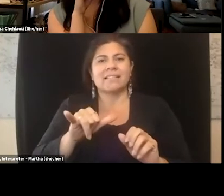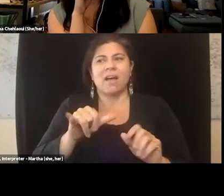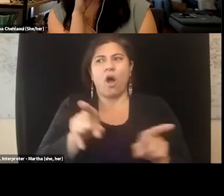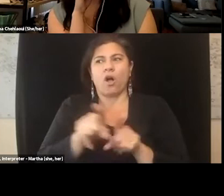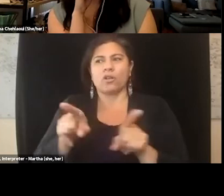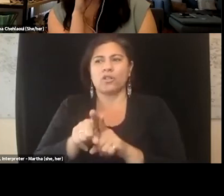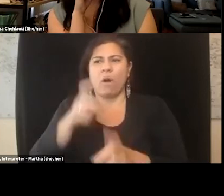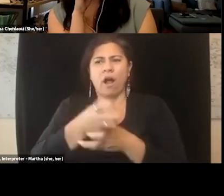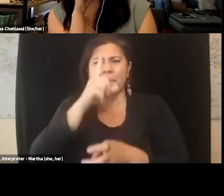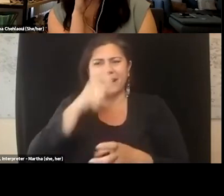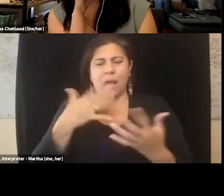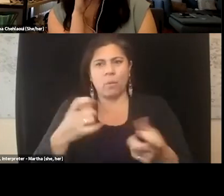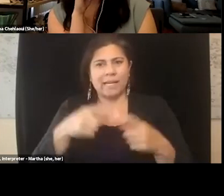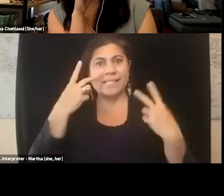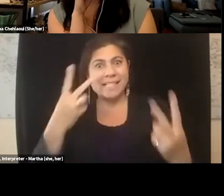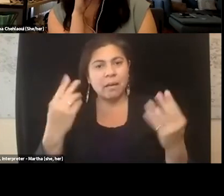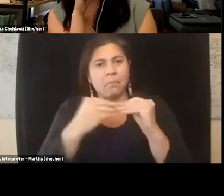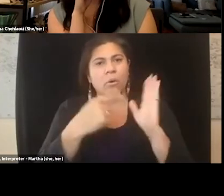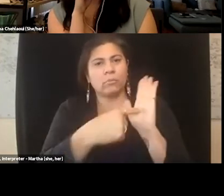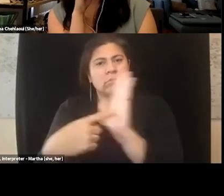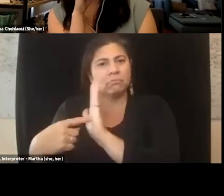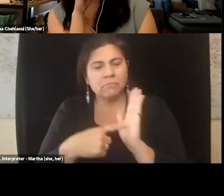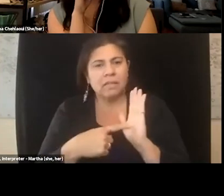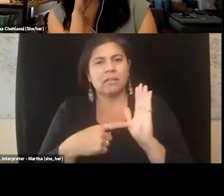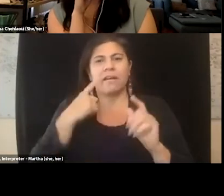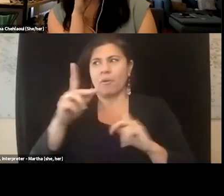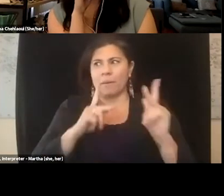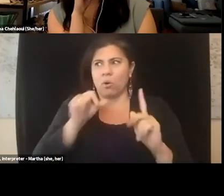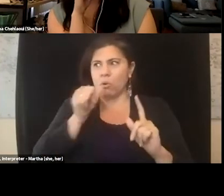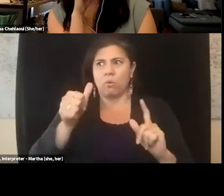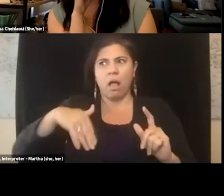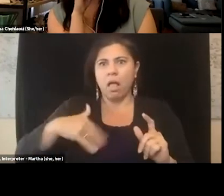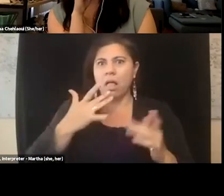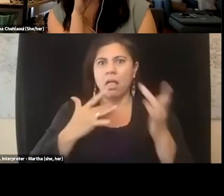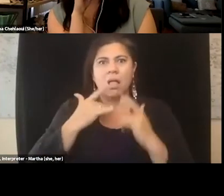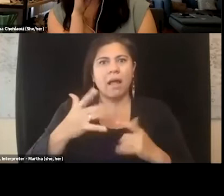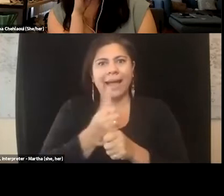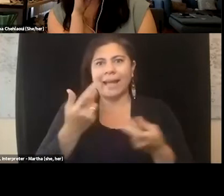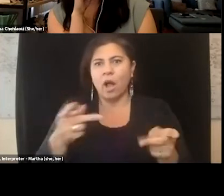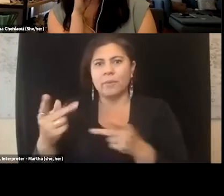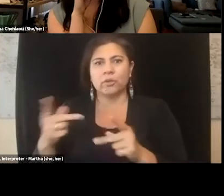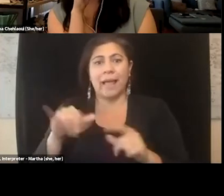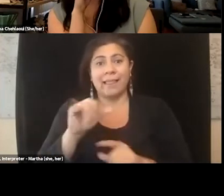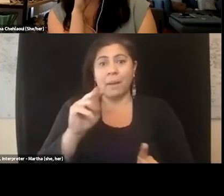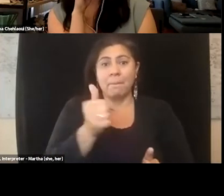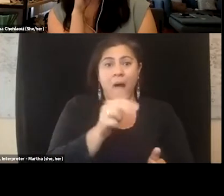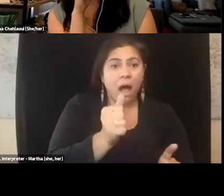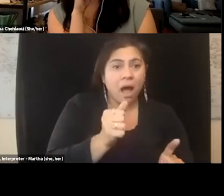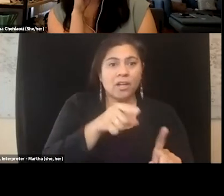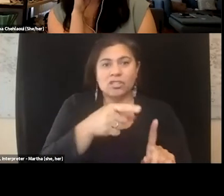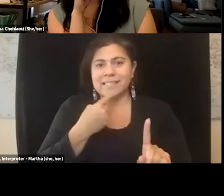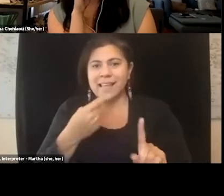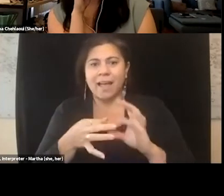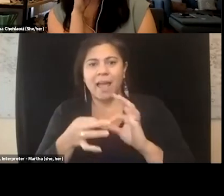more representation of people who are not getting opportunities, just like Maha said, like Yasmine said. So